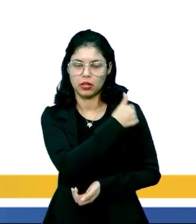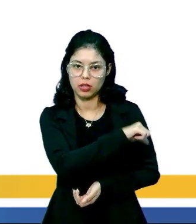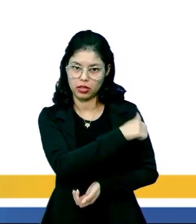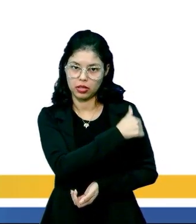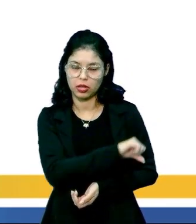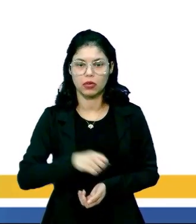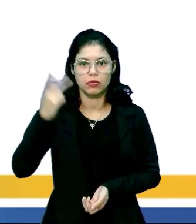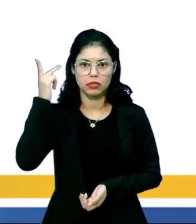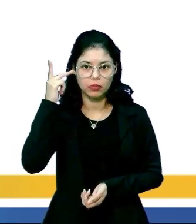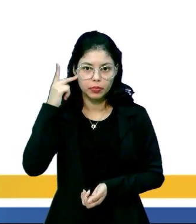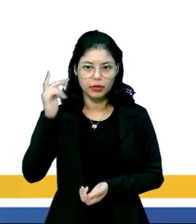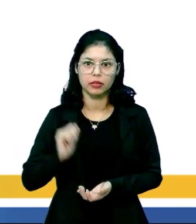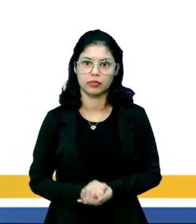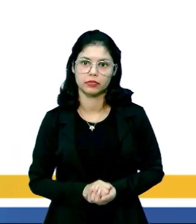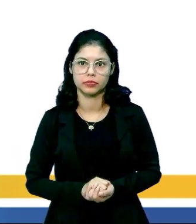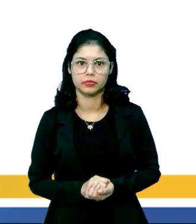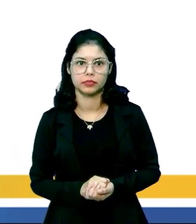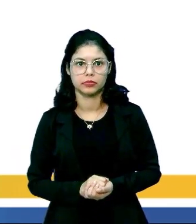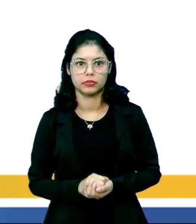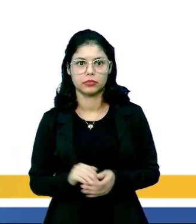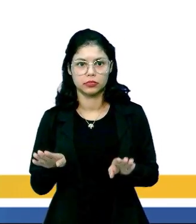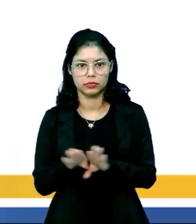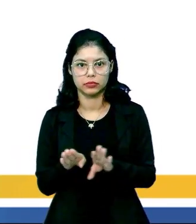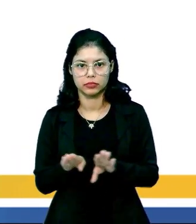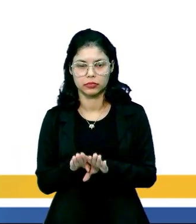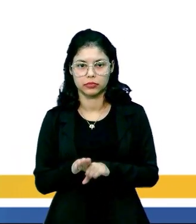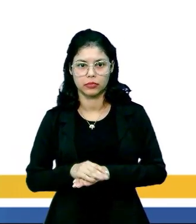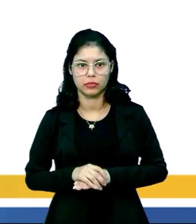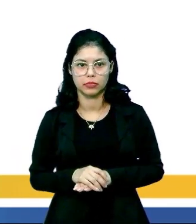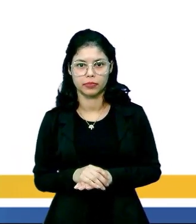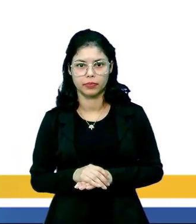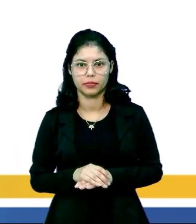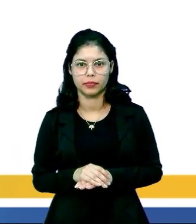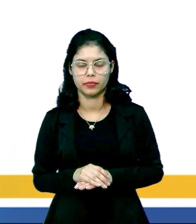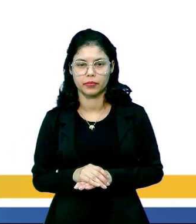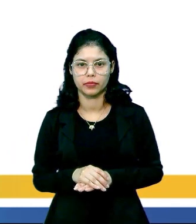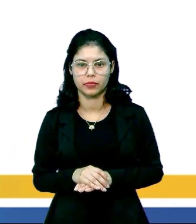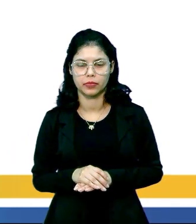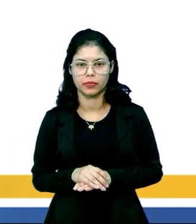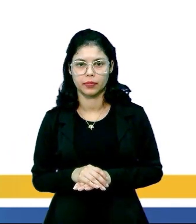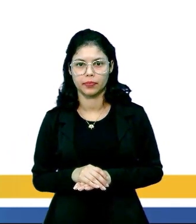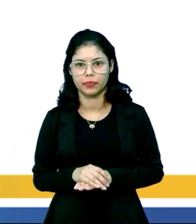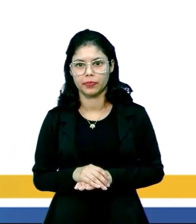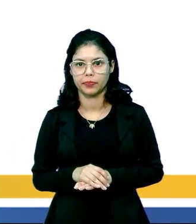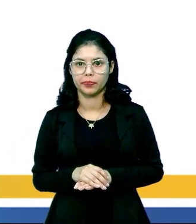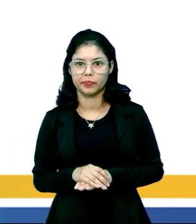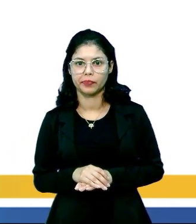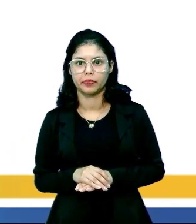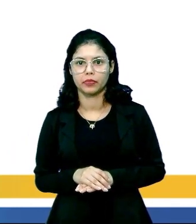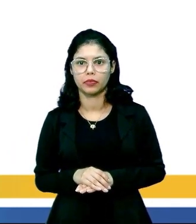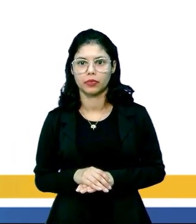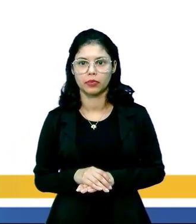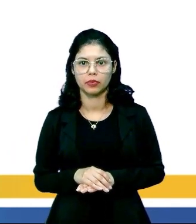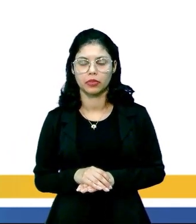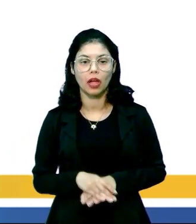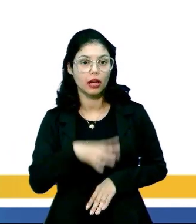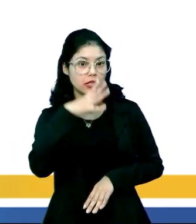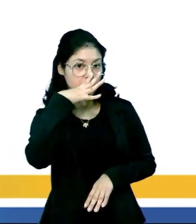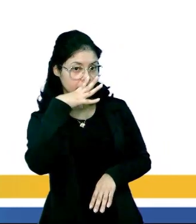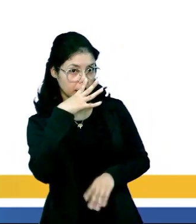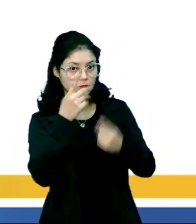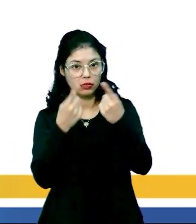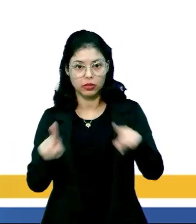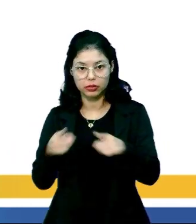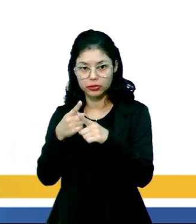Paulo sold out Within an hour of on S on thursday testifying the